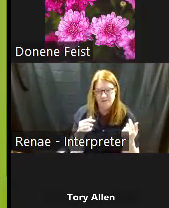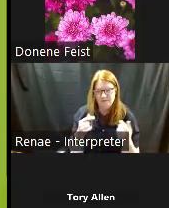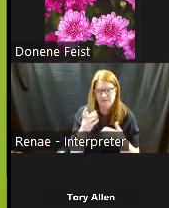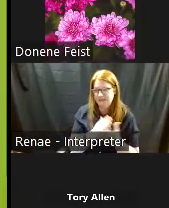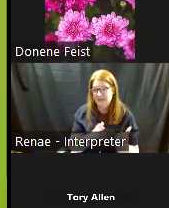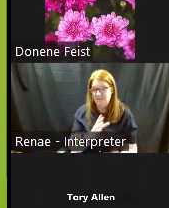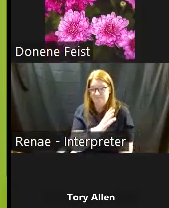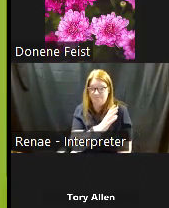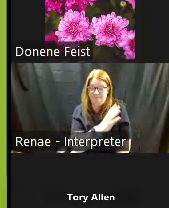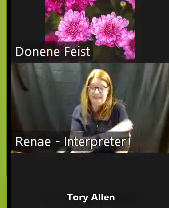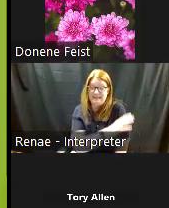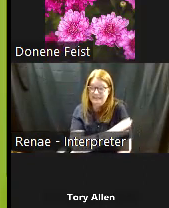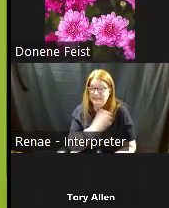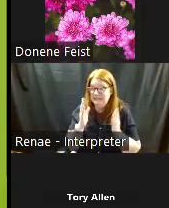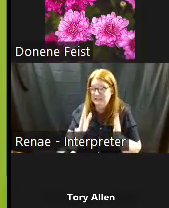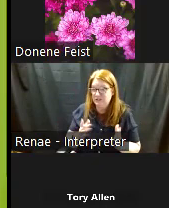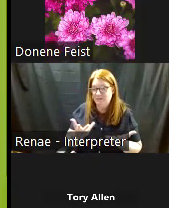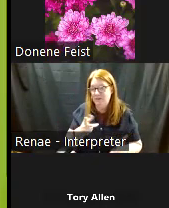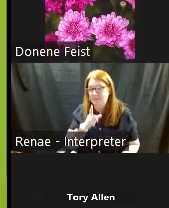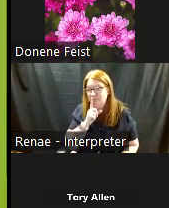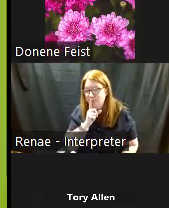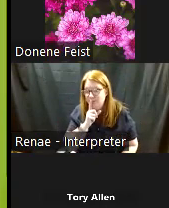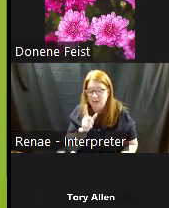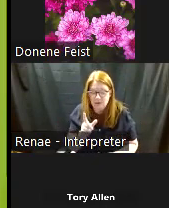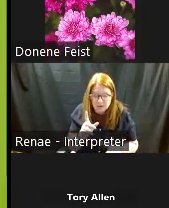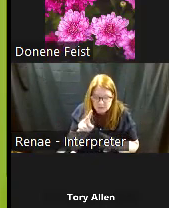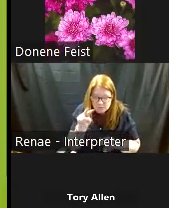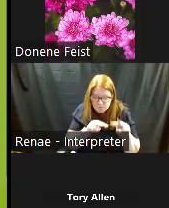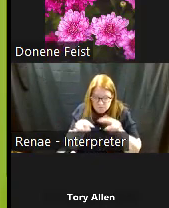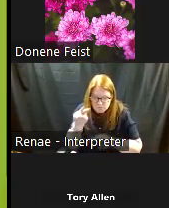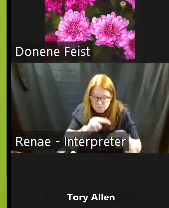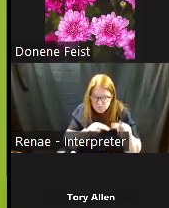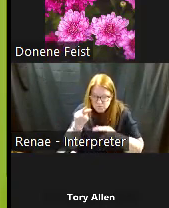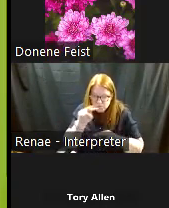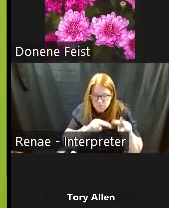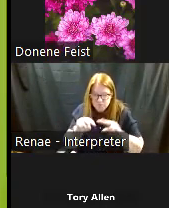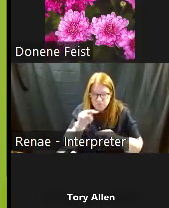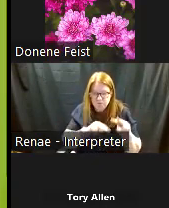clinicians might not talk at all, and that's not uncommon either. So just wanted to highlight that.